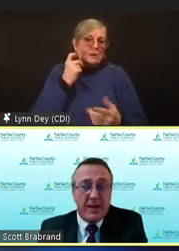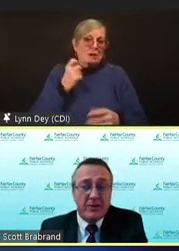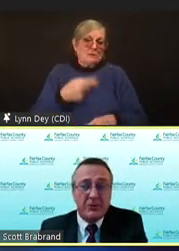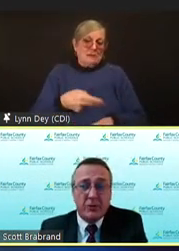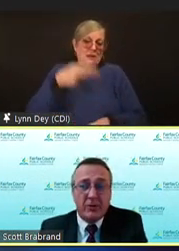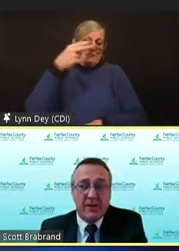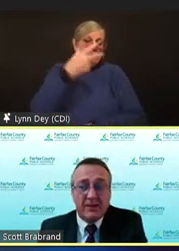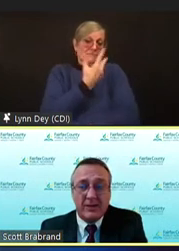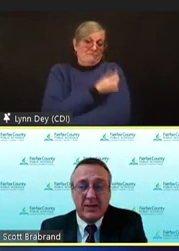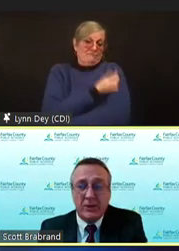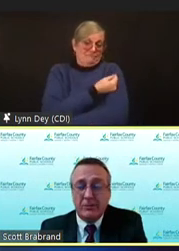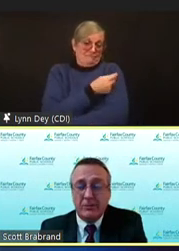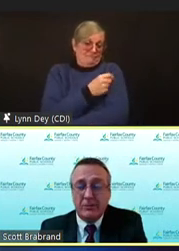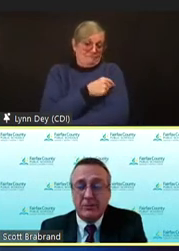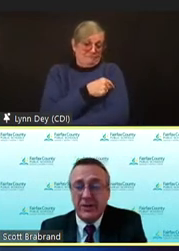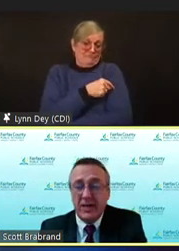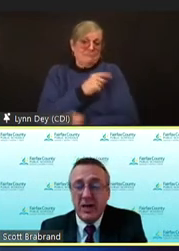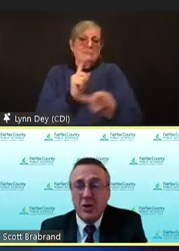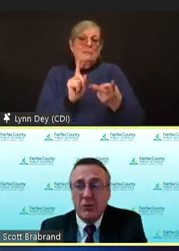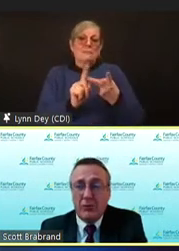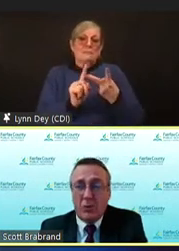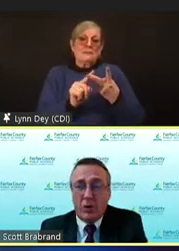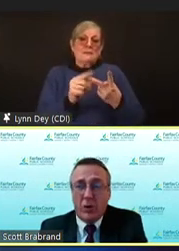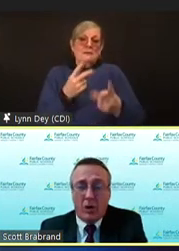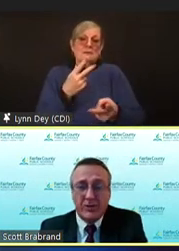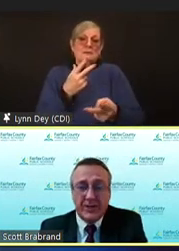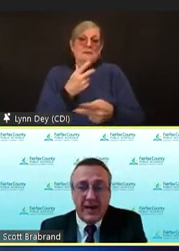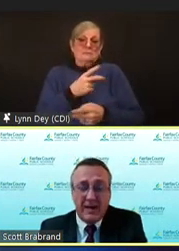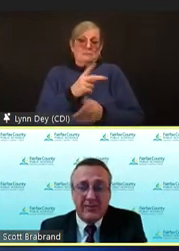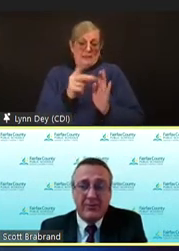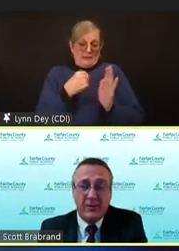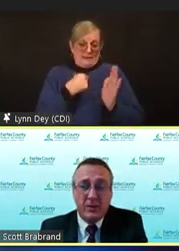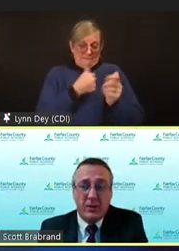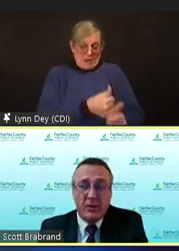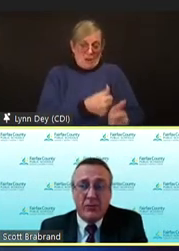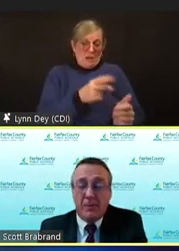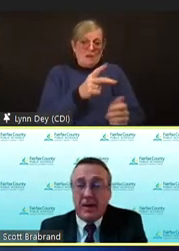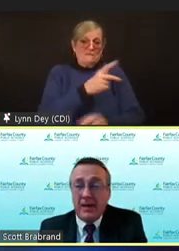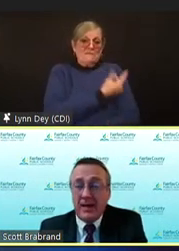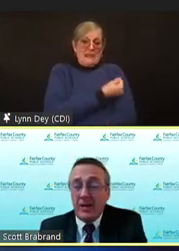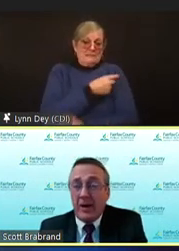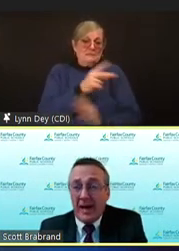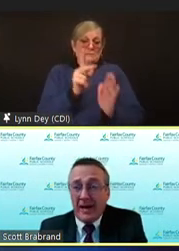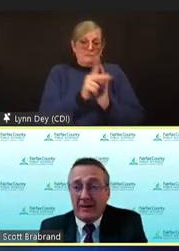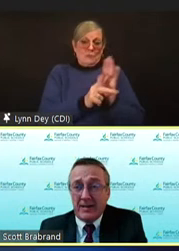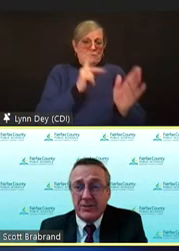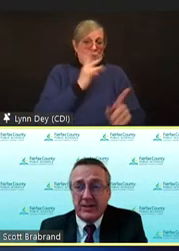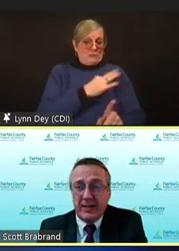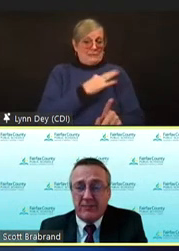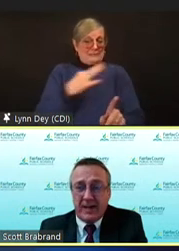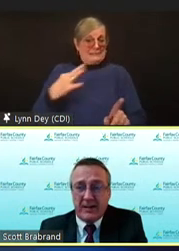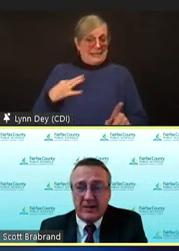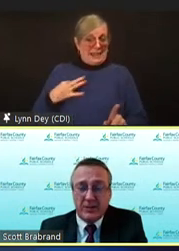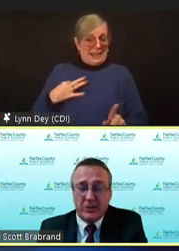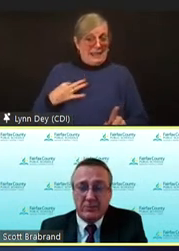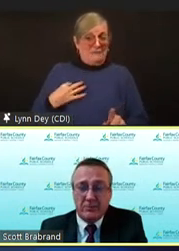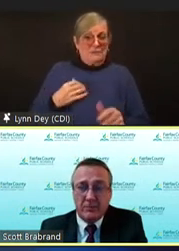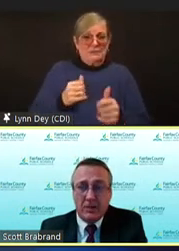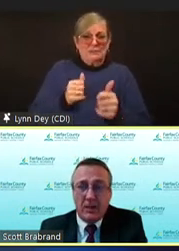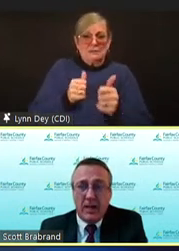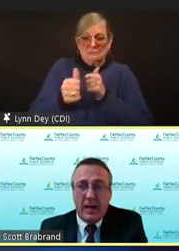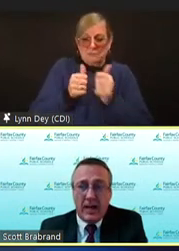having a mandatory vaccination policy for our staff, for mandating our athletes to get